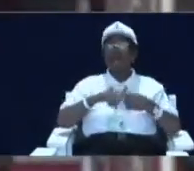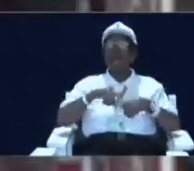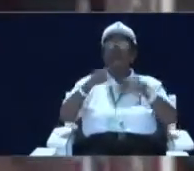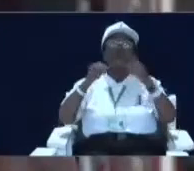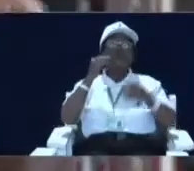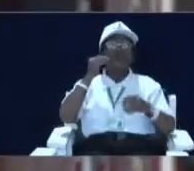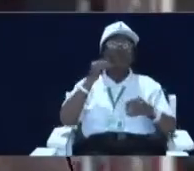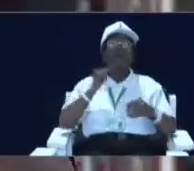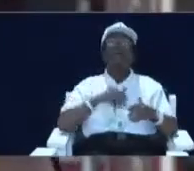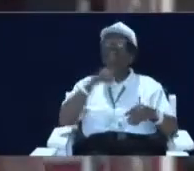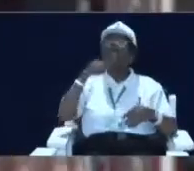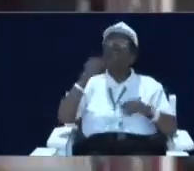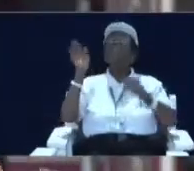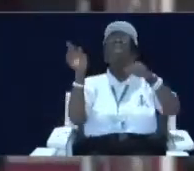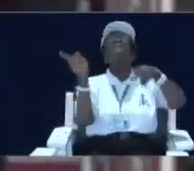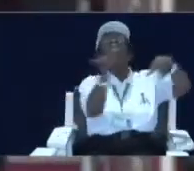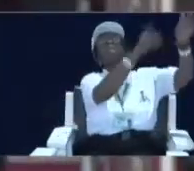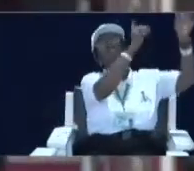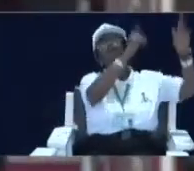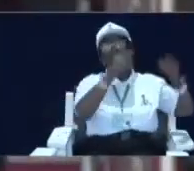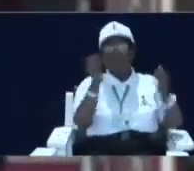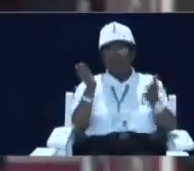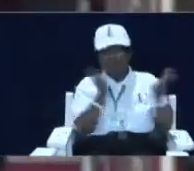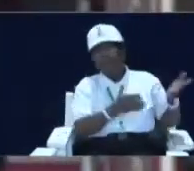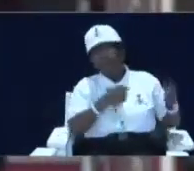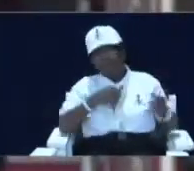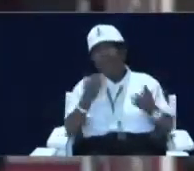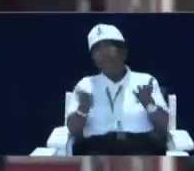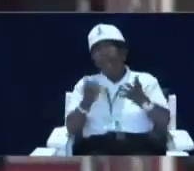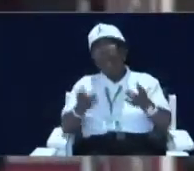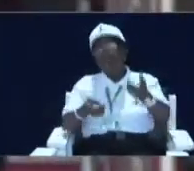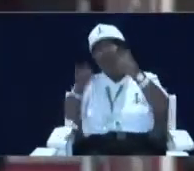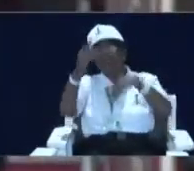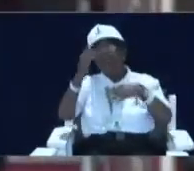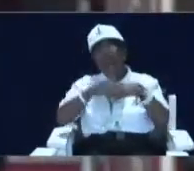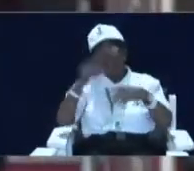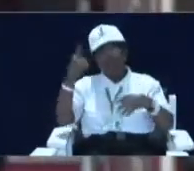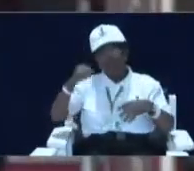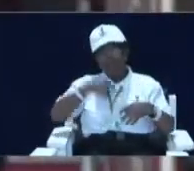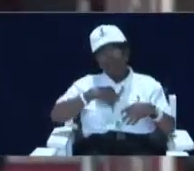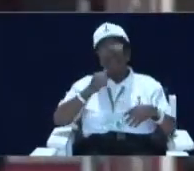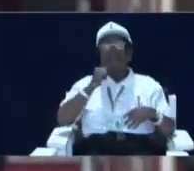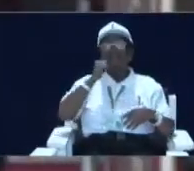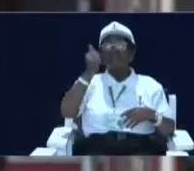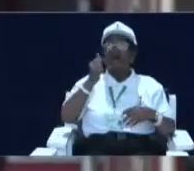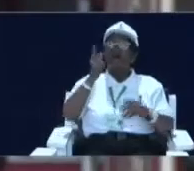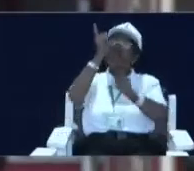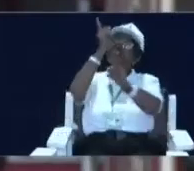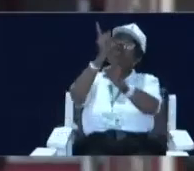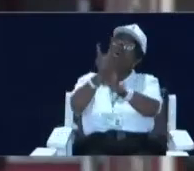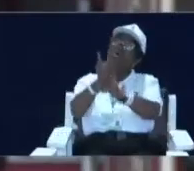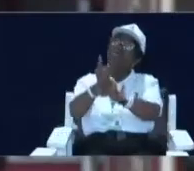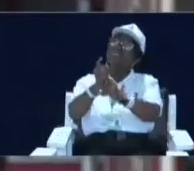Leave me here. Come back for me tomorrow. Just leave me in one bus.